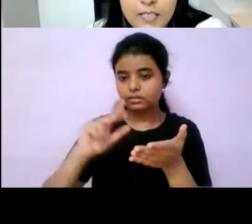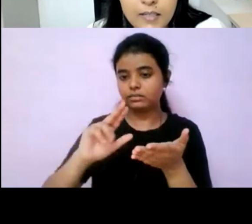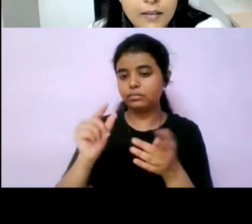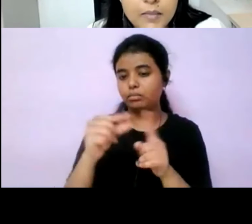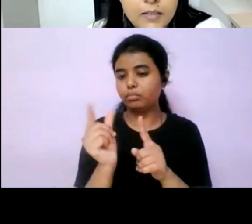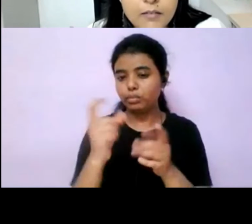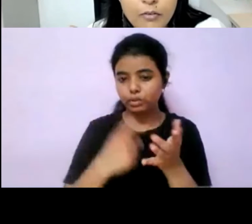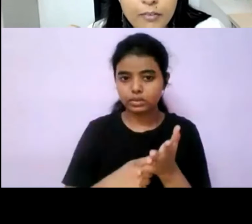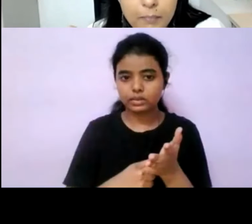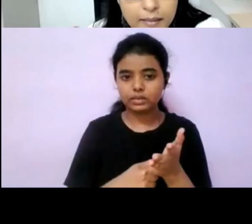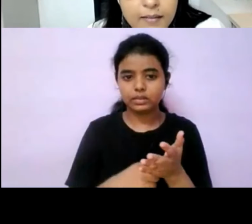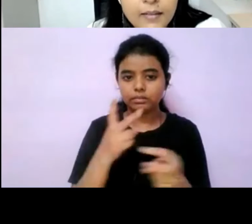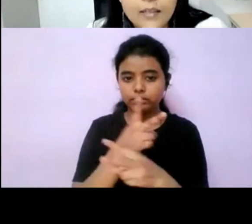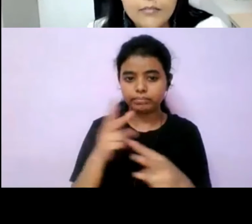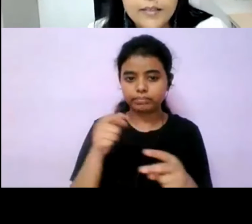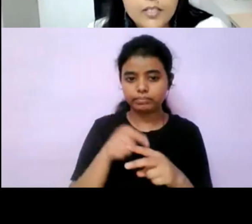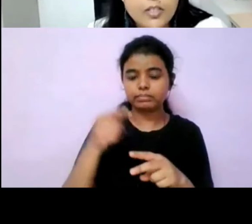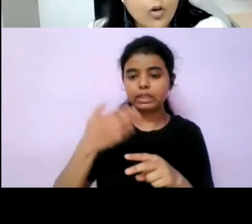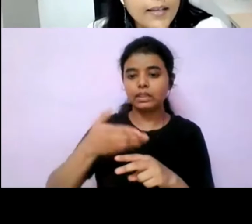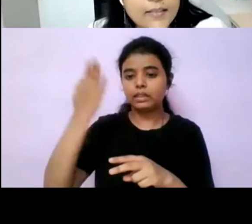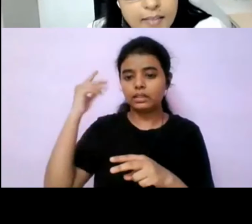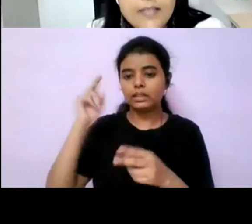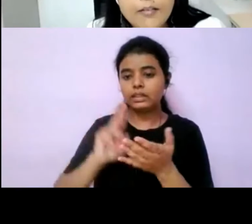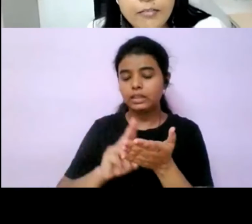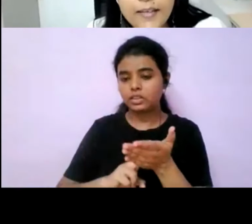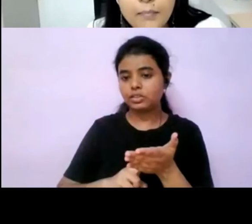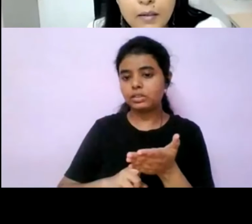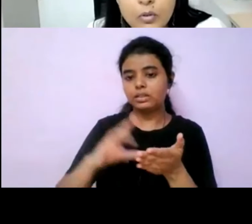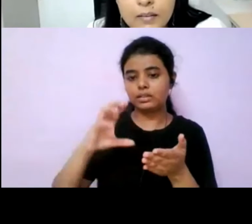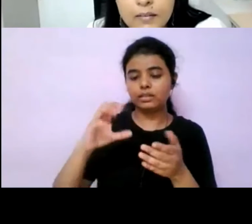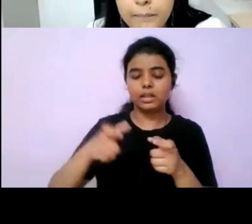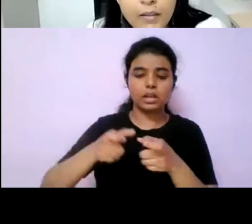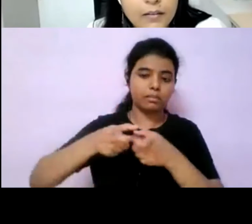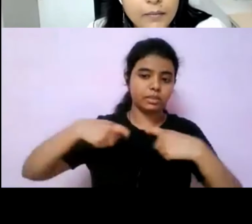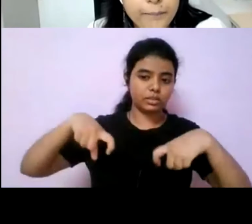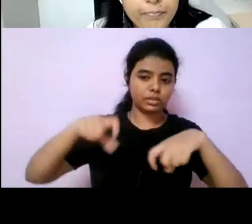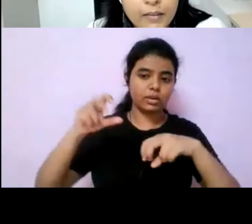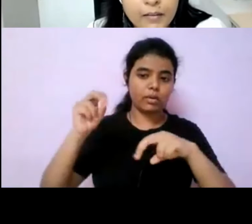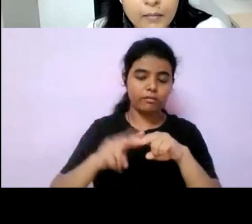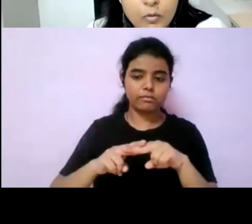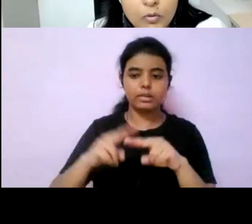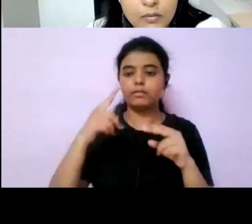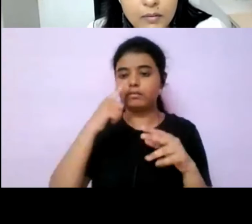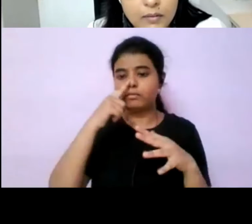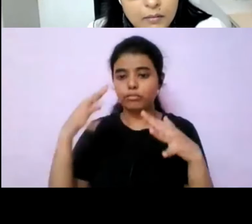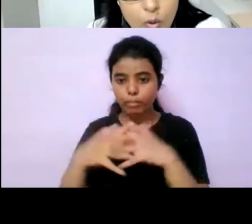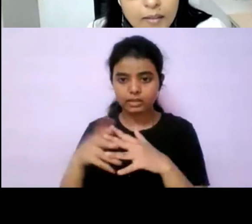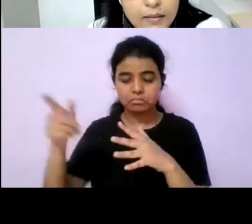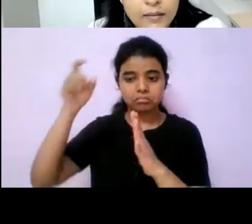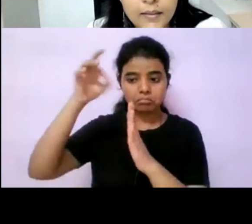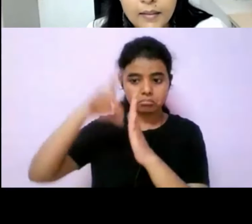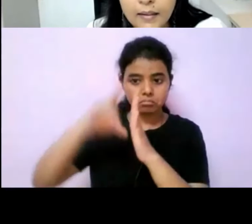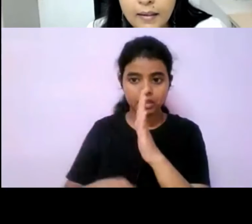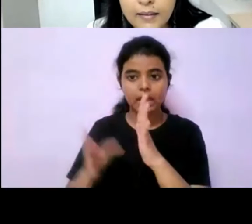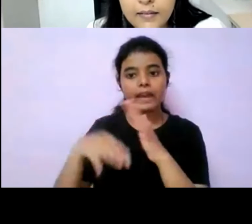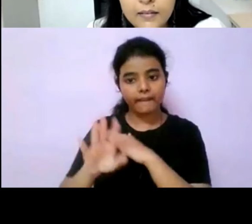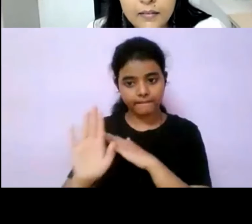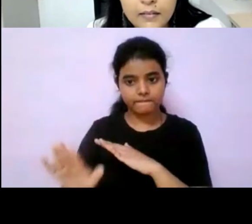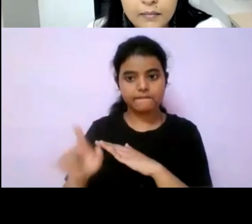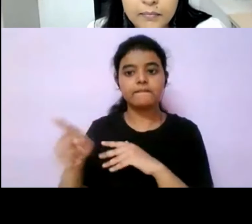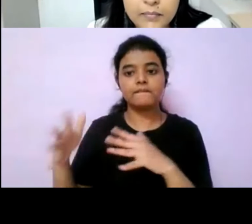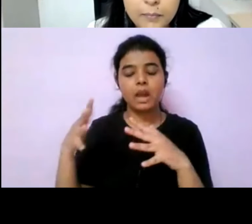the National Commission for Women, which talk extensively about the work